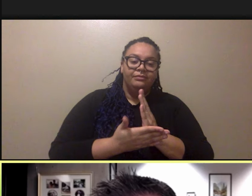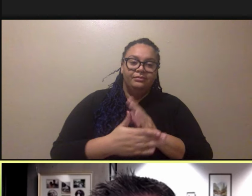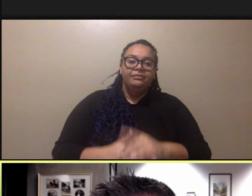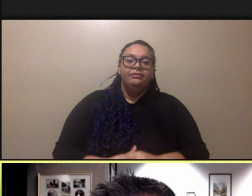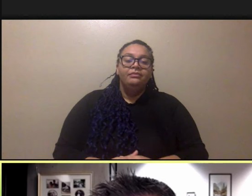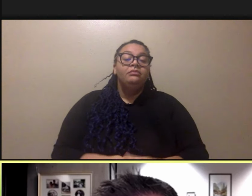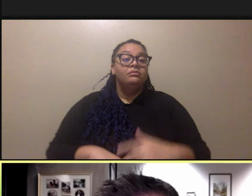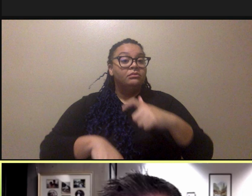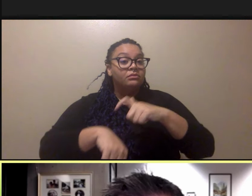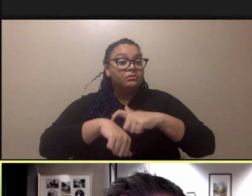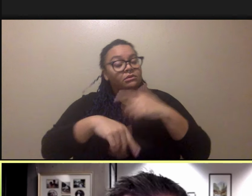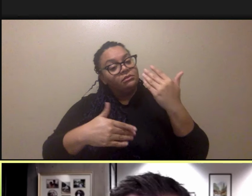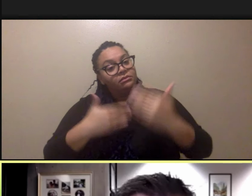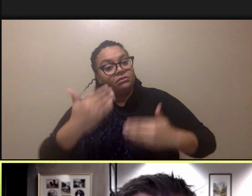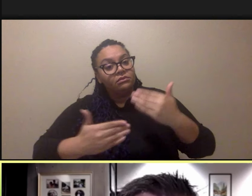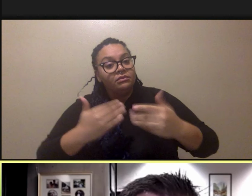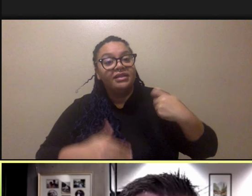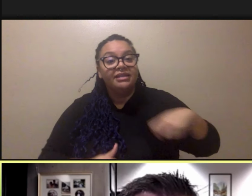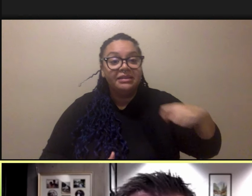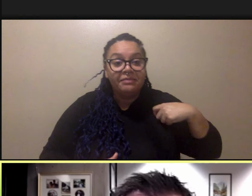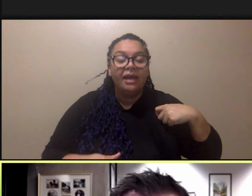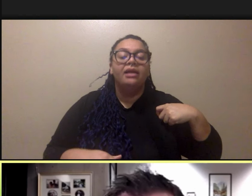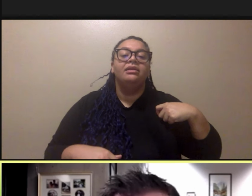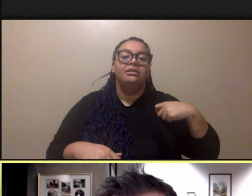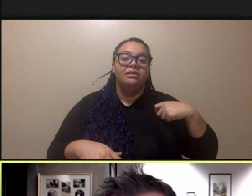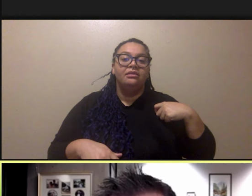Over time, Spain overextended itself